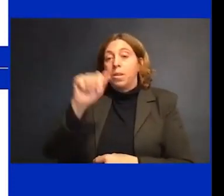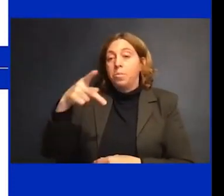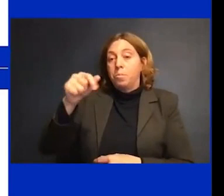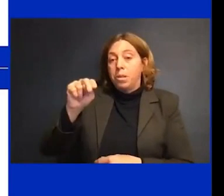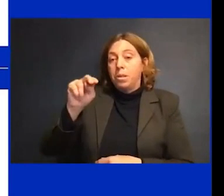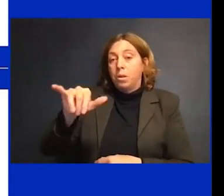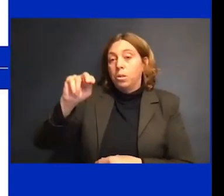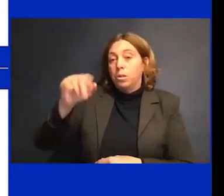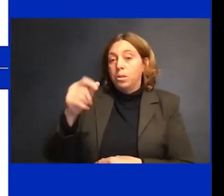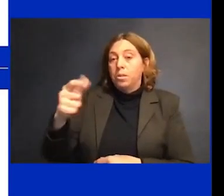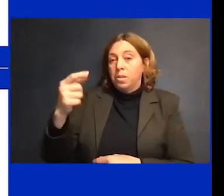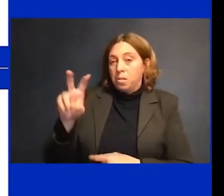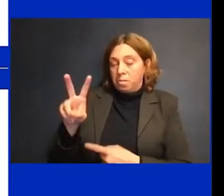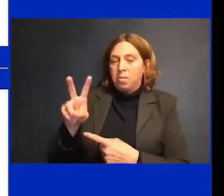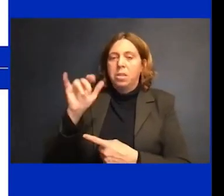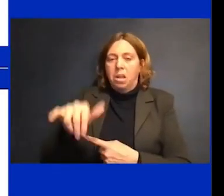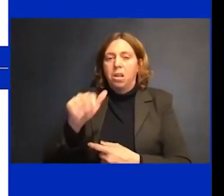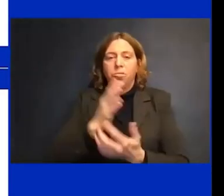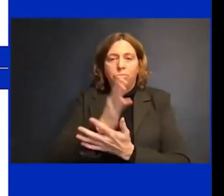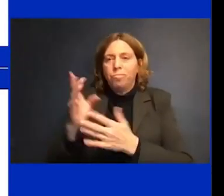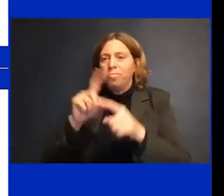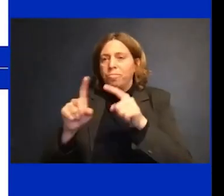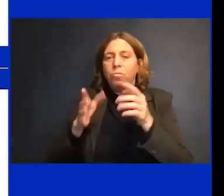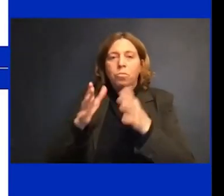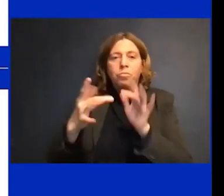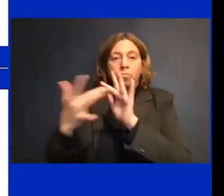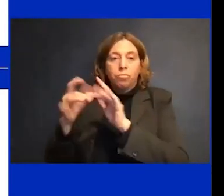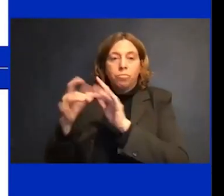www.pabtreplacement.com, email at